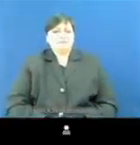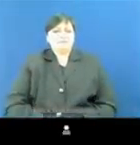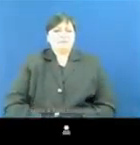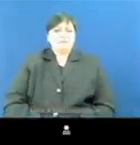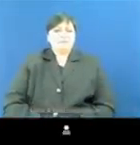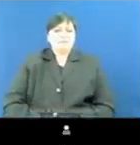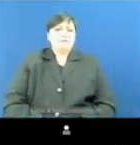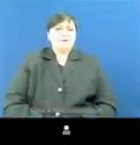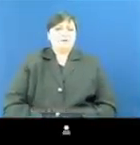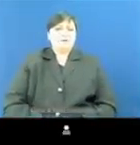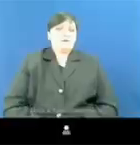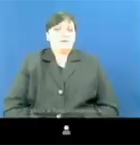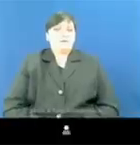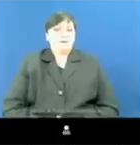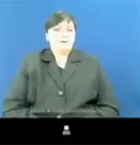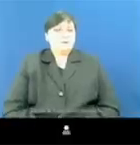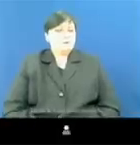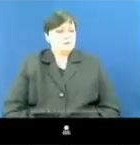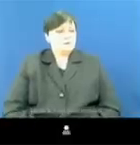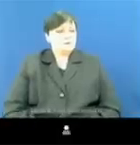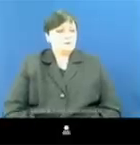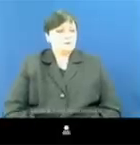Okay.